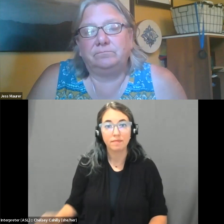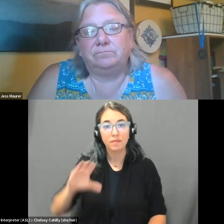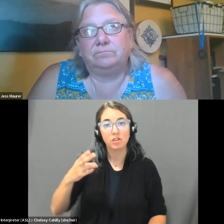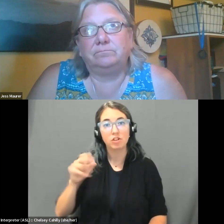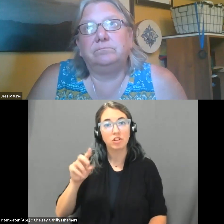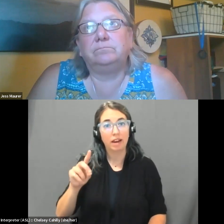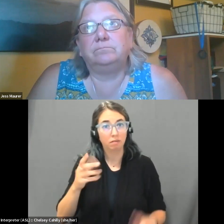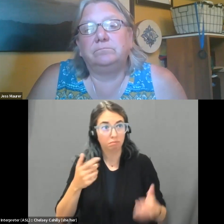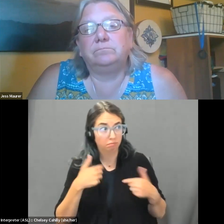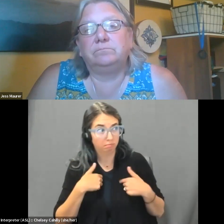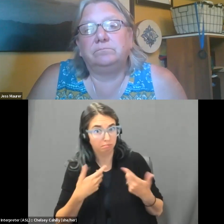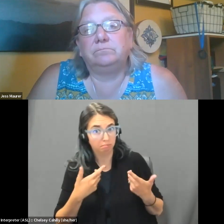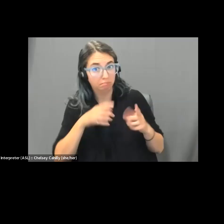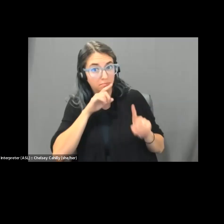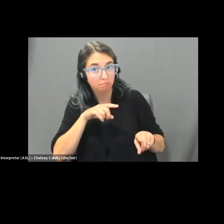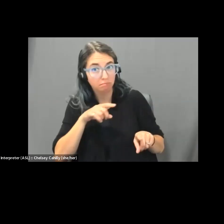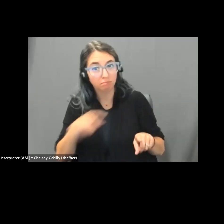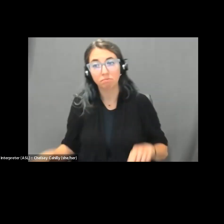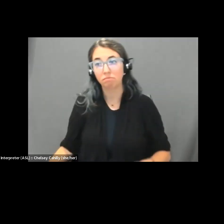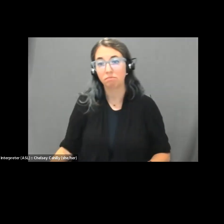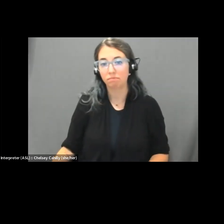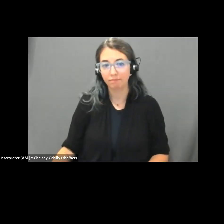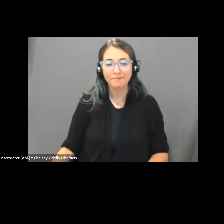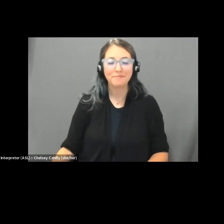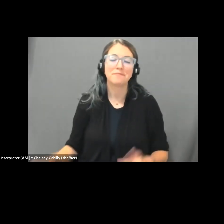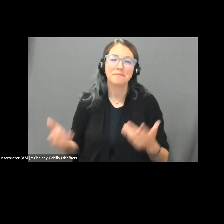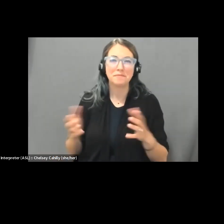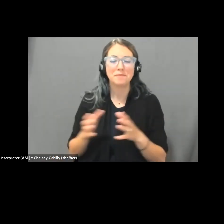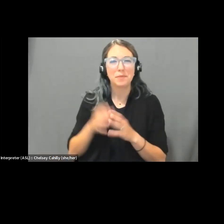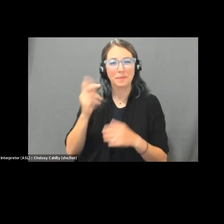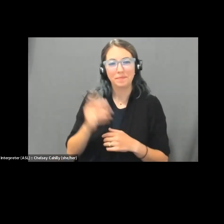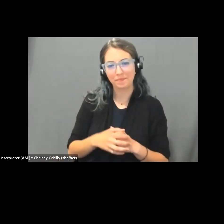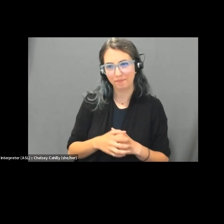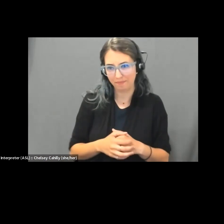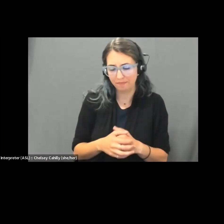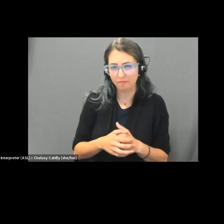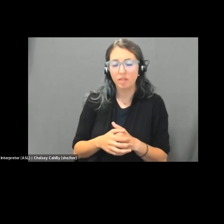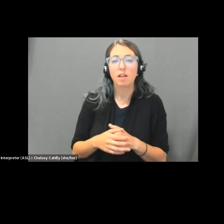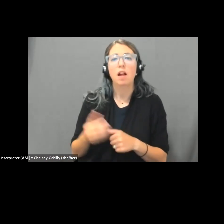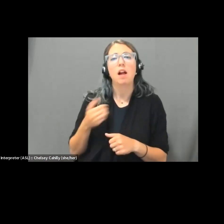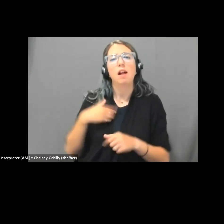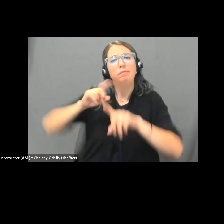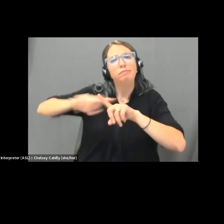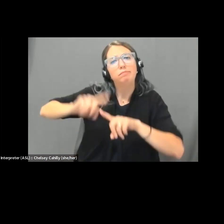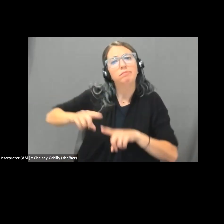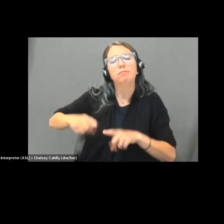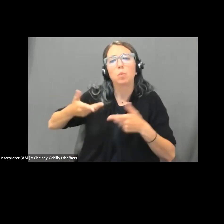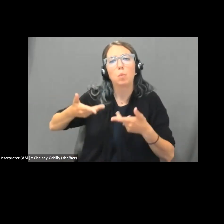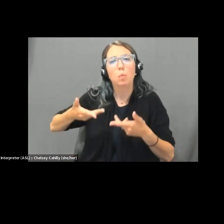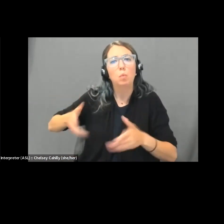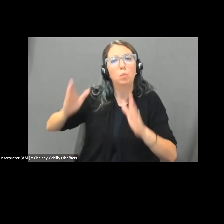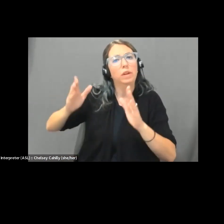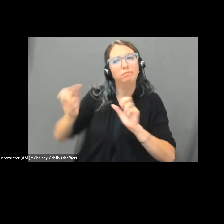So there are a couple of ways to kind of show folks the value proposition of the CIE, and I'm speaking from